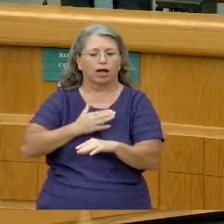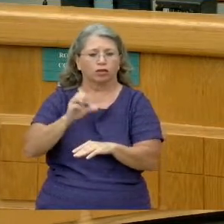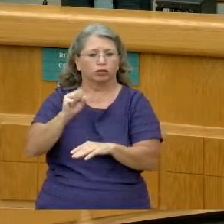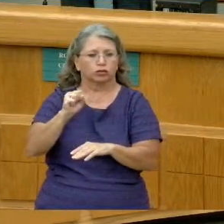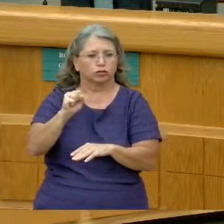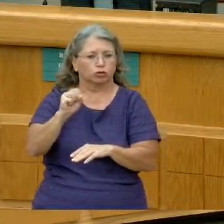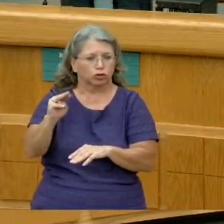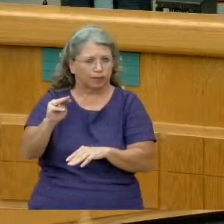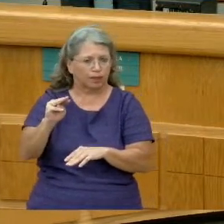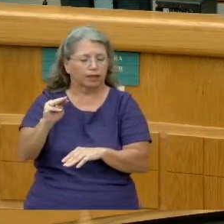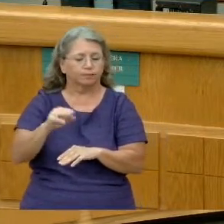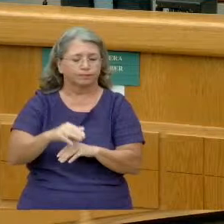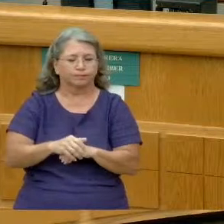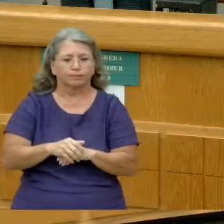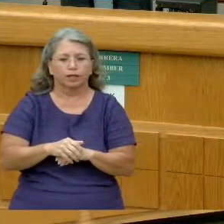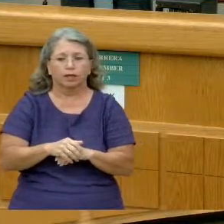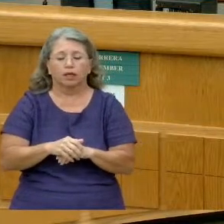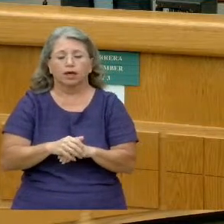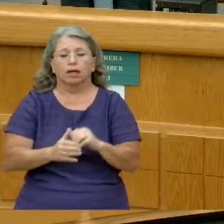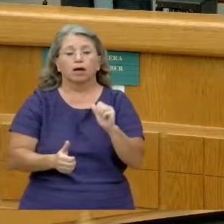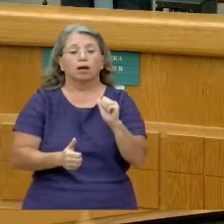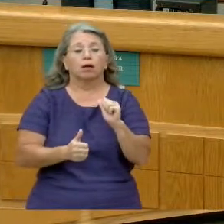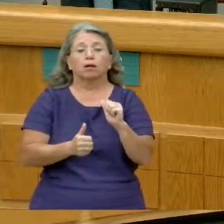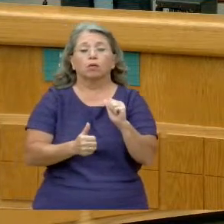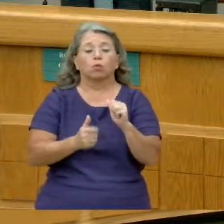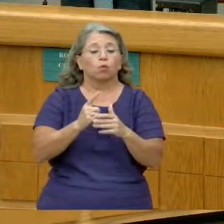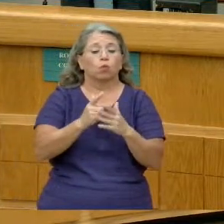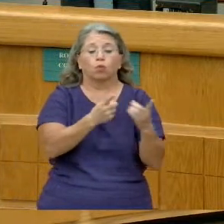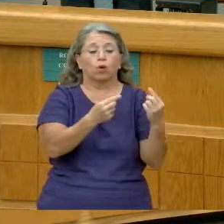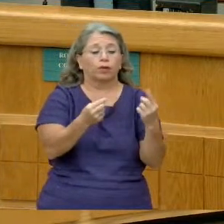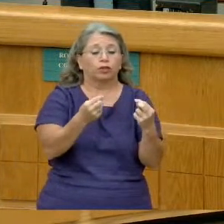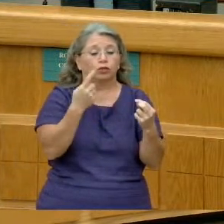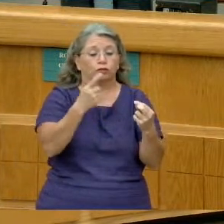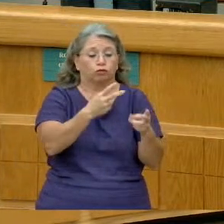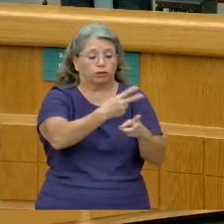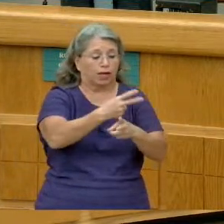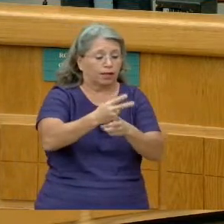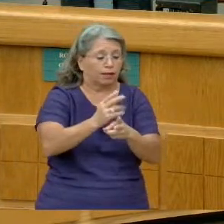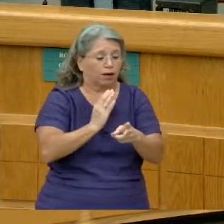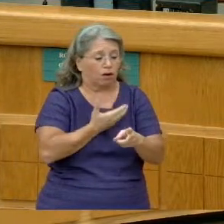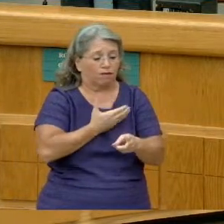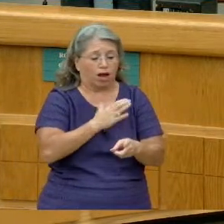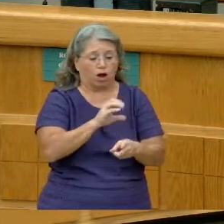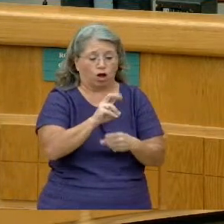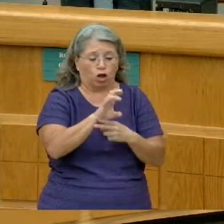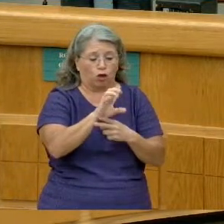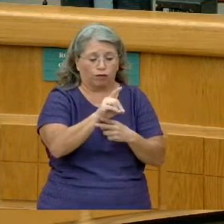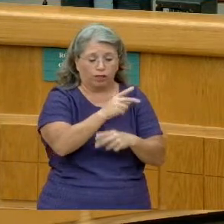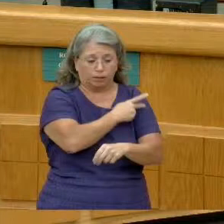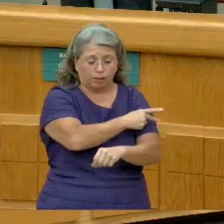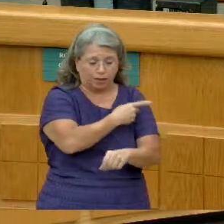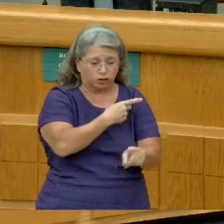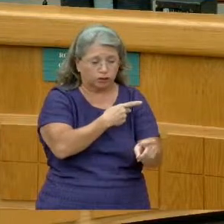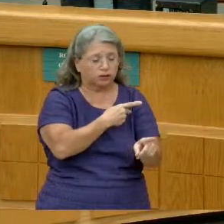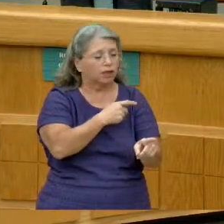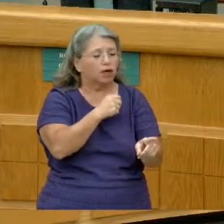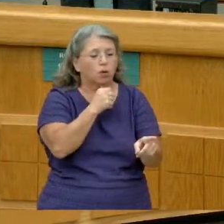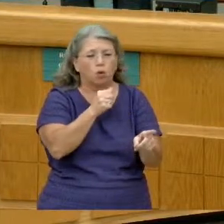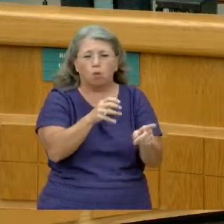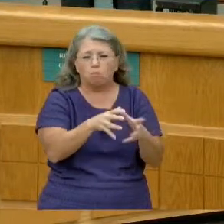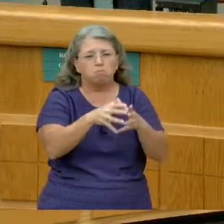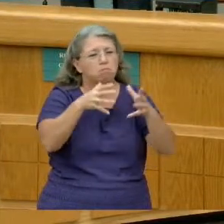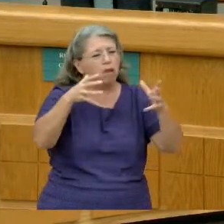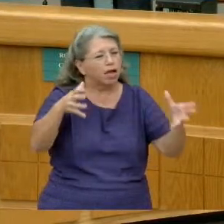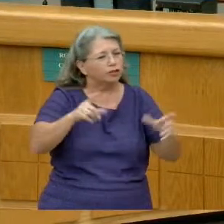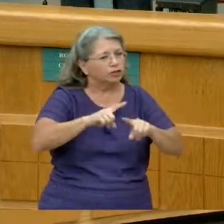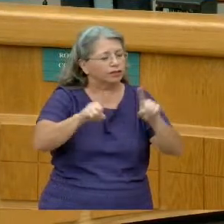But much of what we do for handling our COVID patients won't be that different from how we handle those in the hospital or those who require